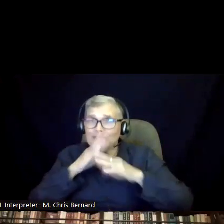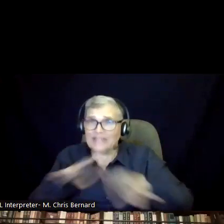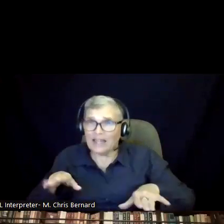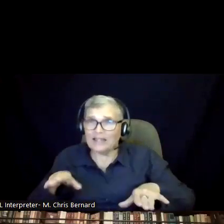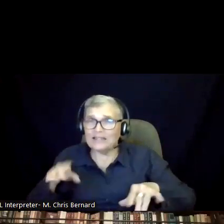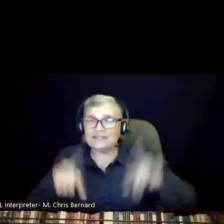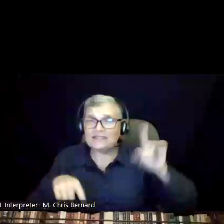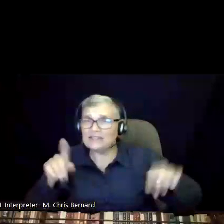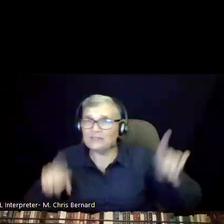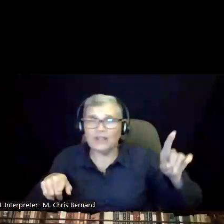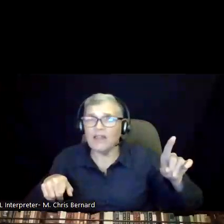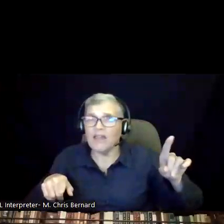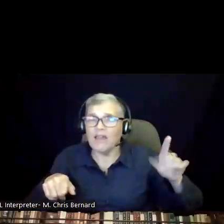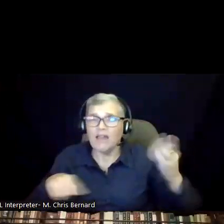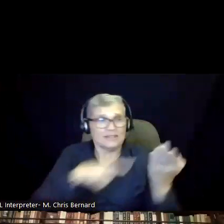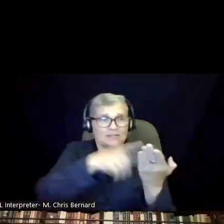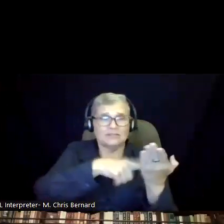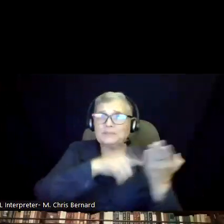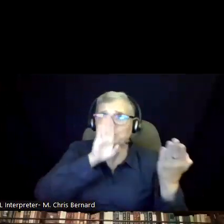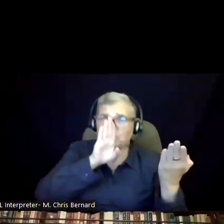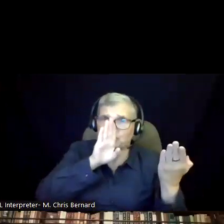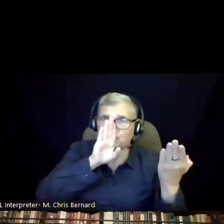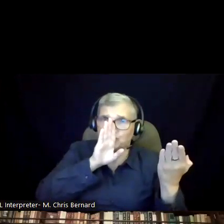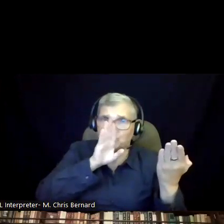things. It doesn't allow us to